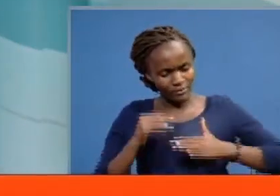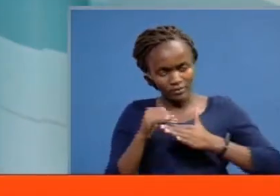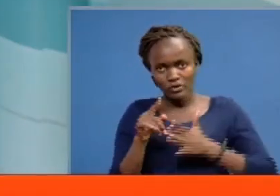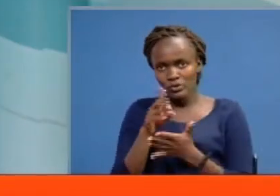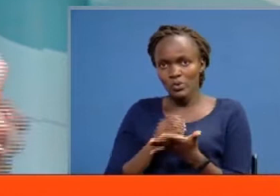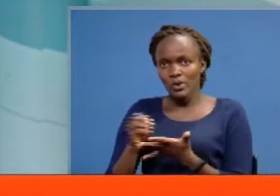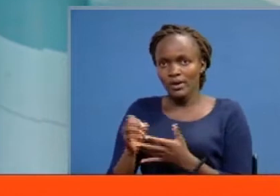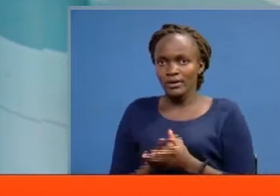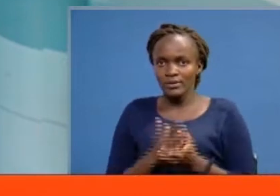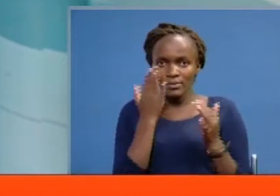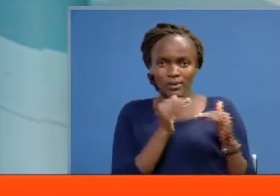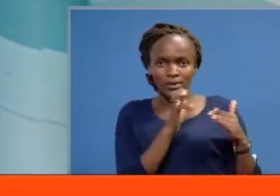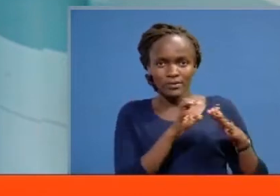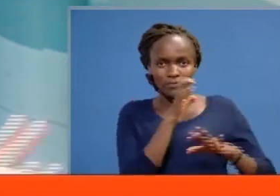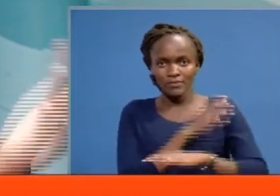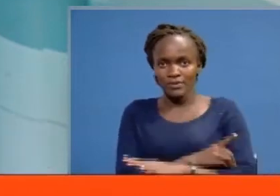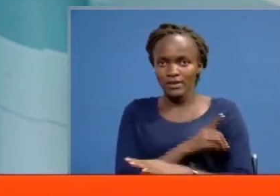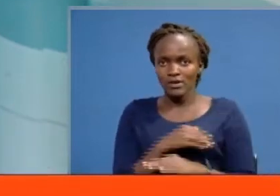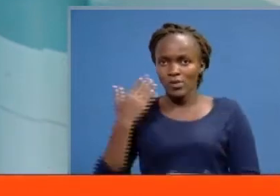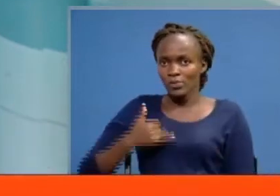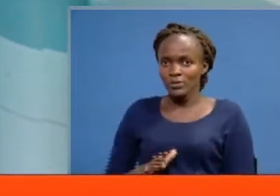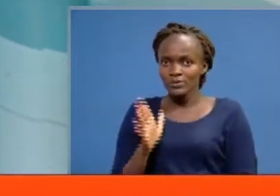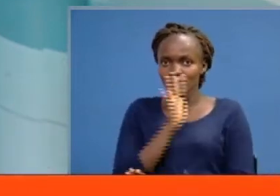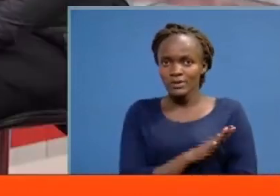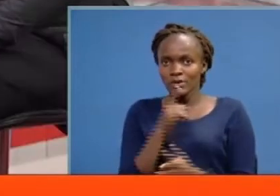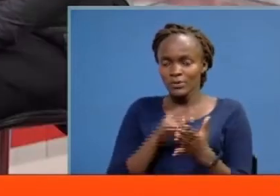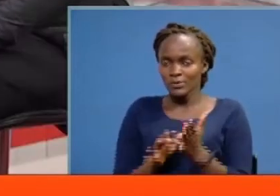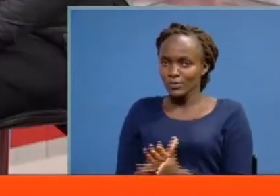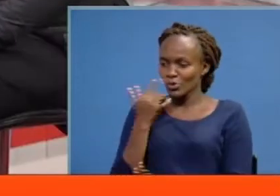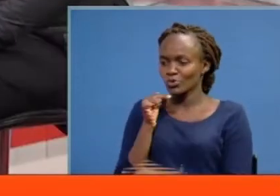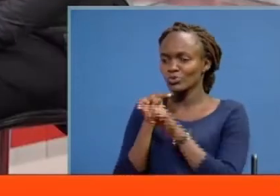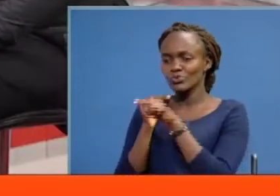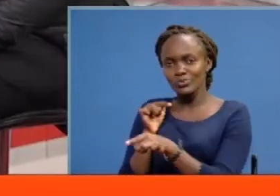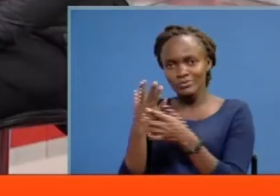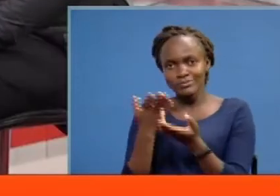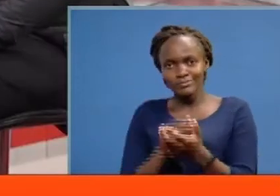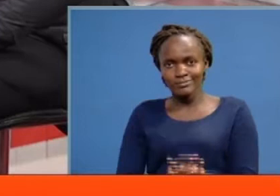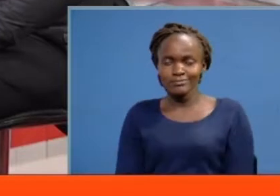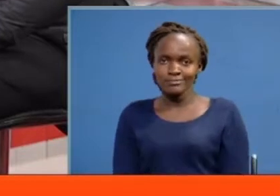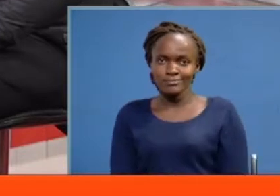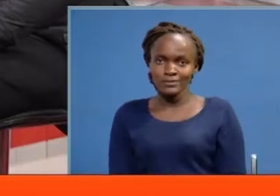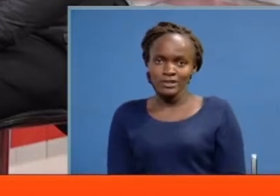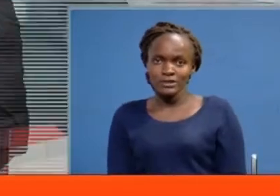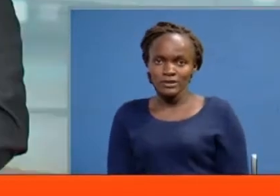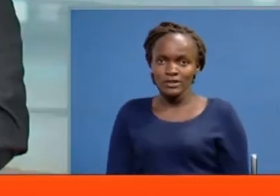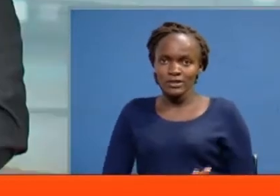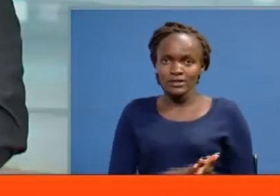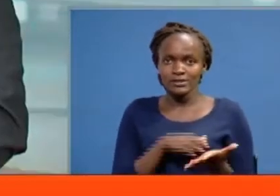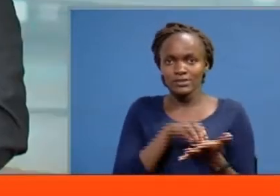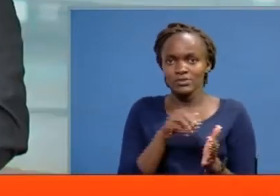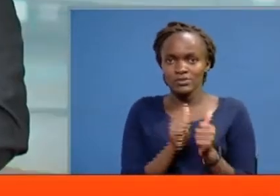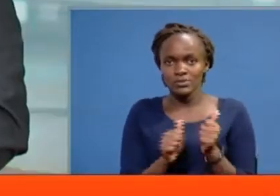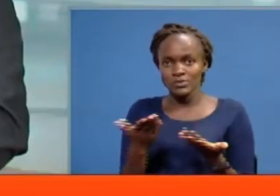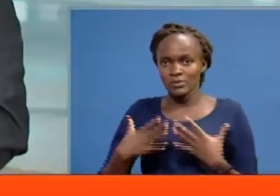writing, because end of the day, it will always come back to your brand. Definitely. We Yeah. saw an unfortunate situation last year